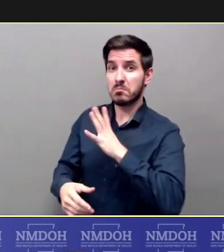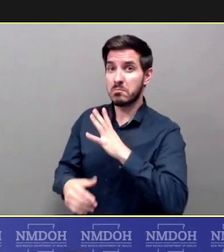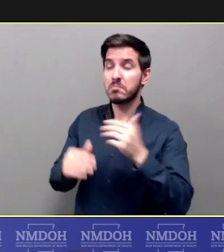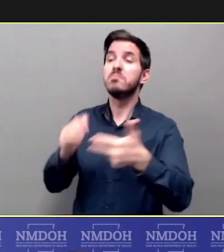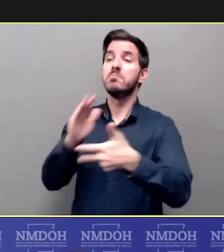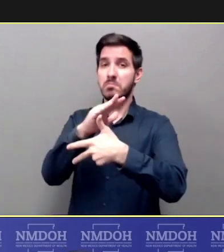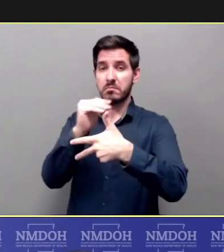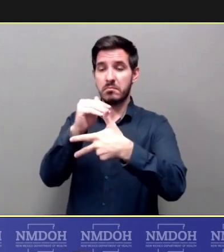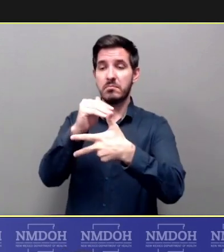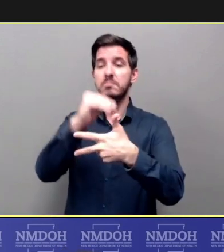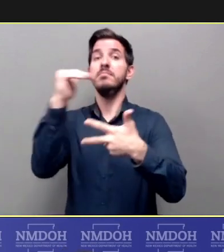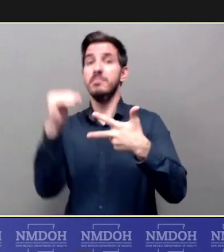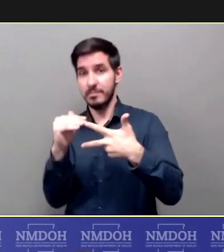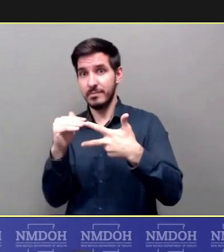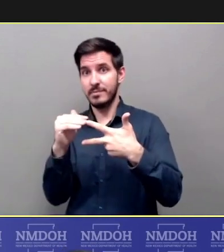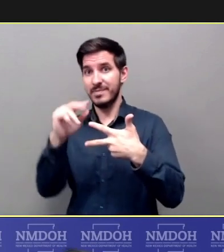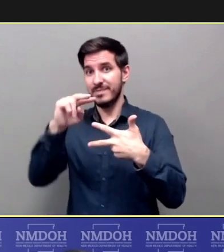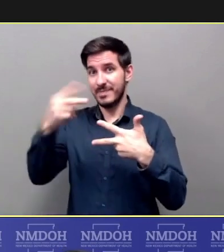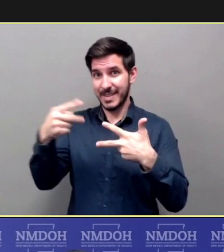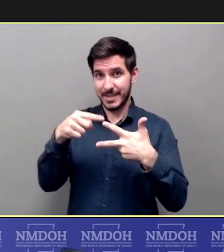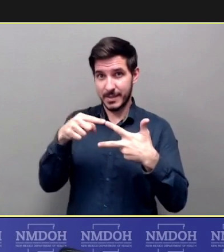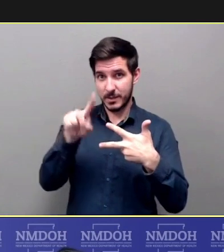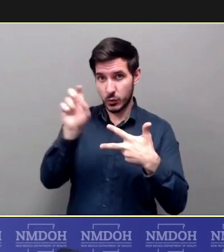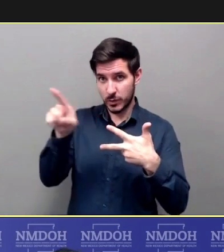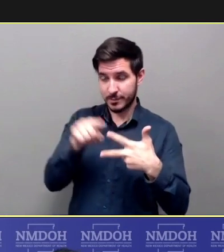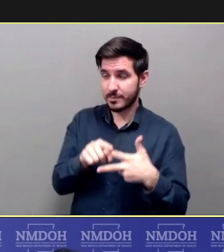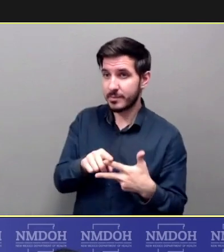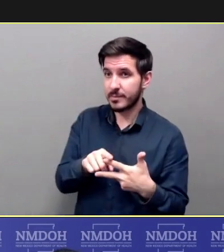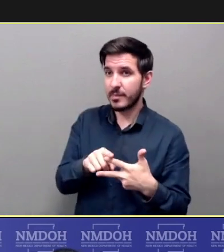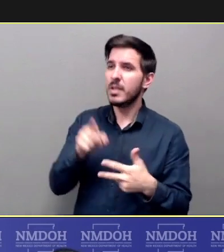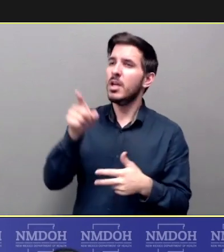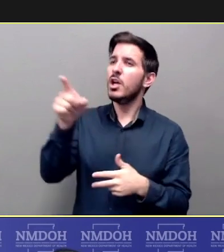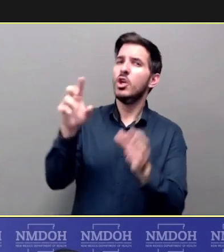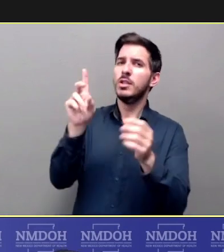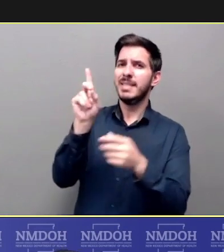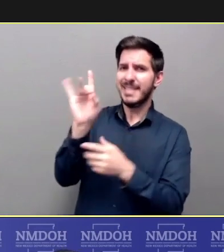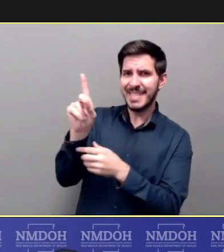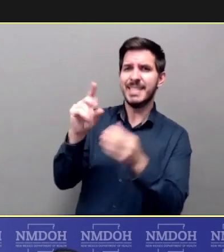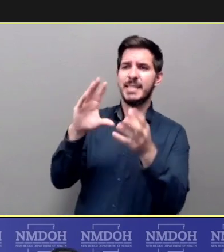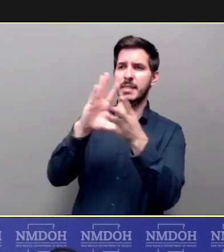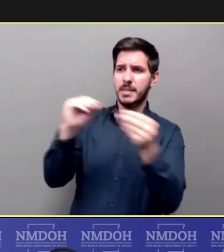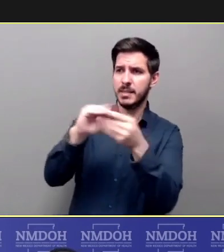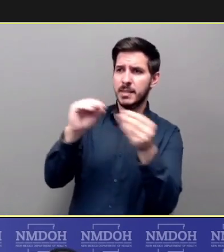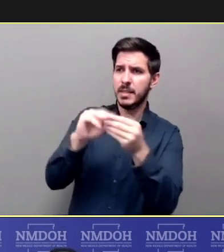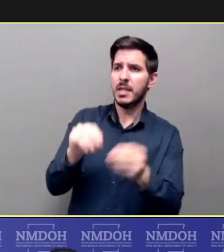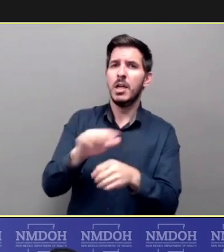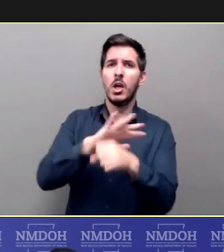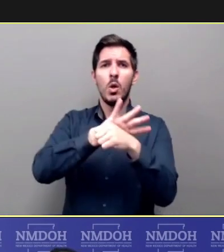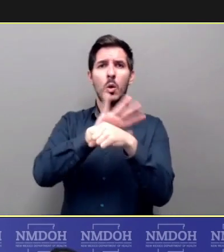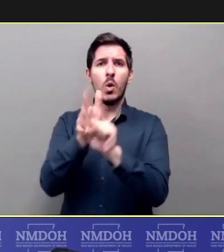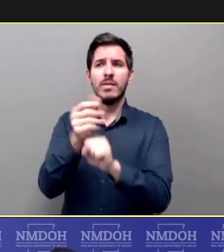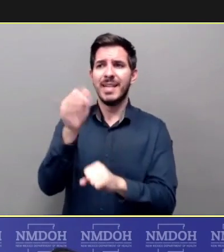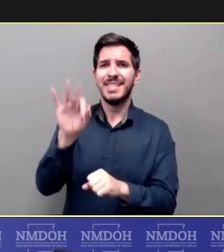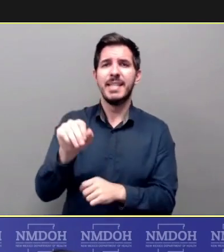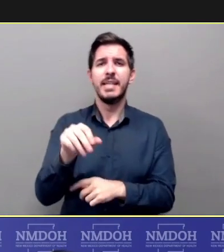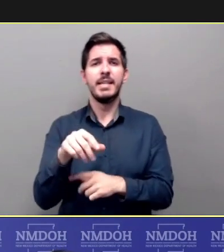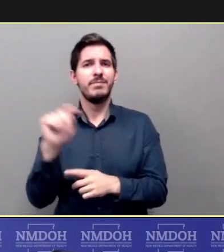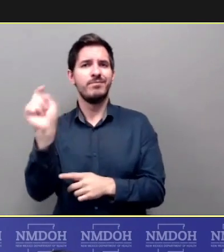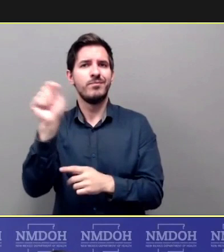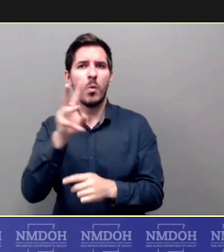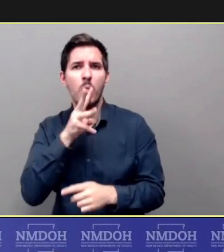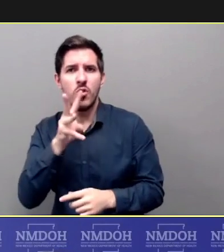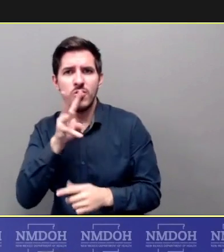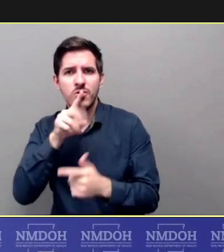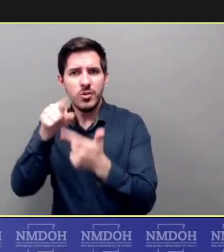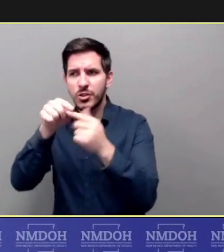then my second question, Dr. Scrace, was you unveiled the COVID-19 wastewater surveillance report in September, and you'd mentioned there'd